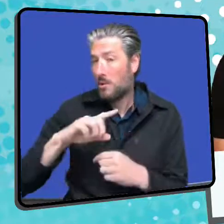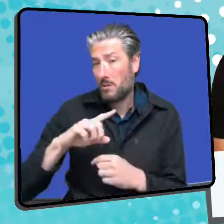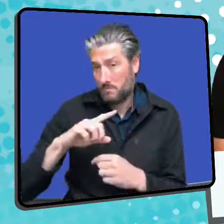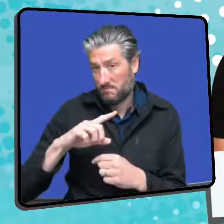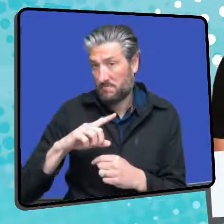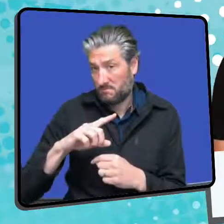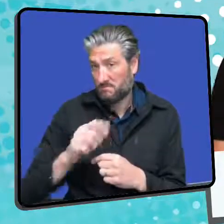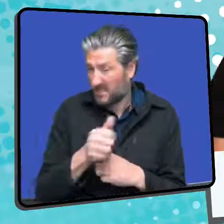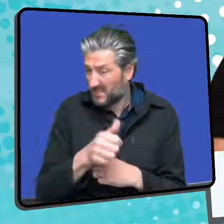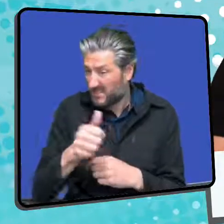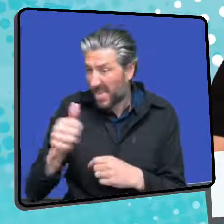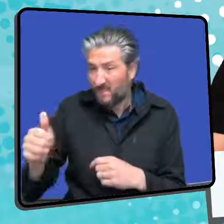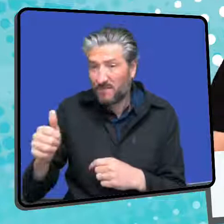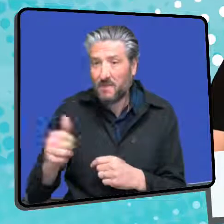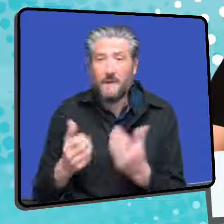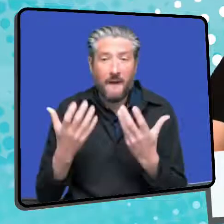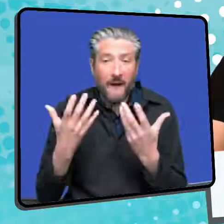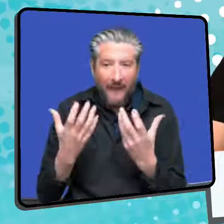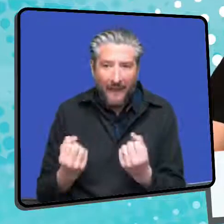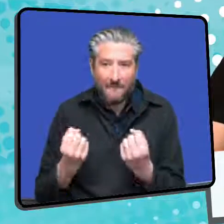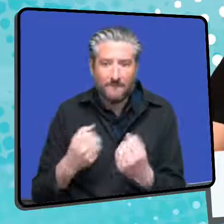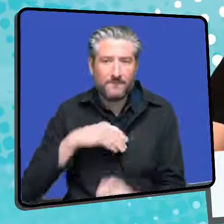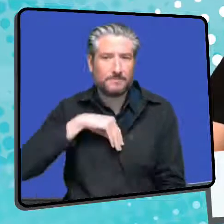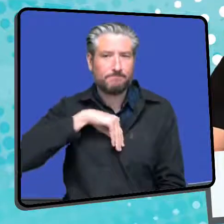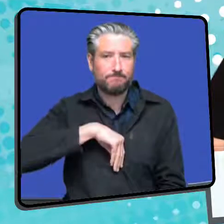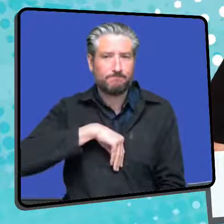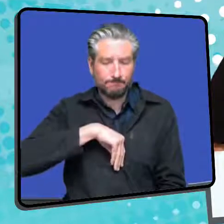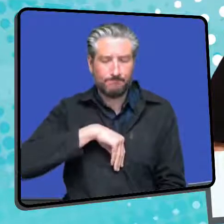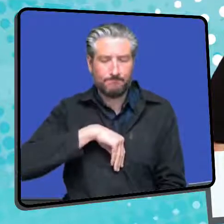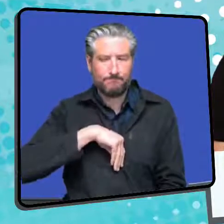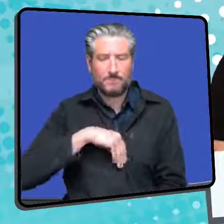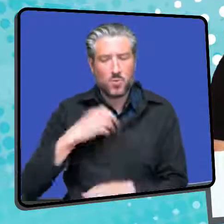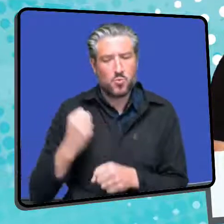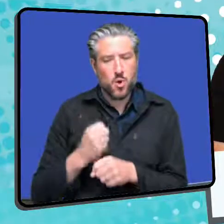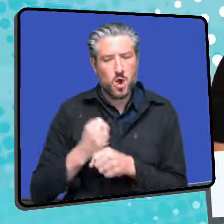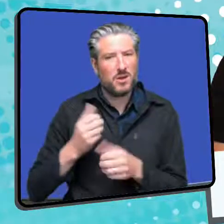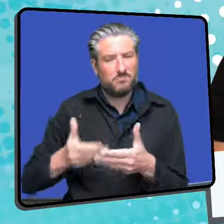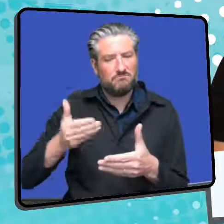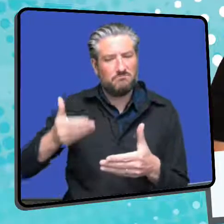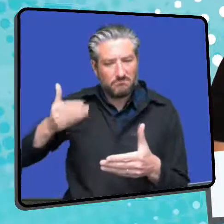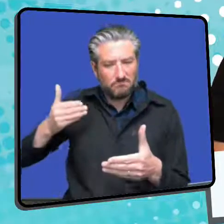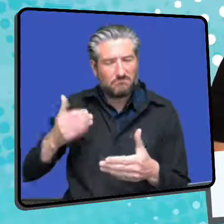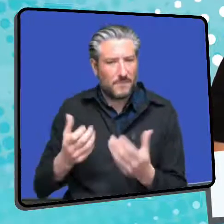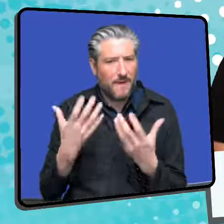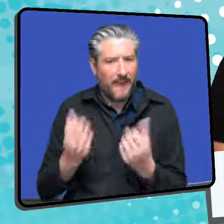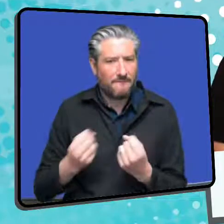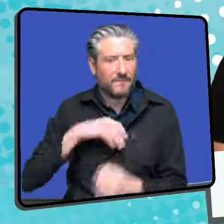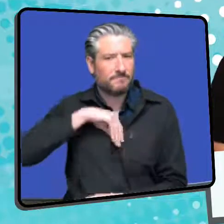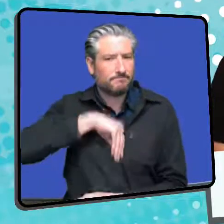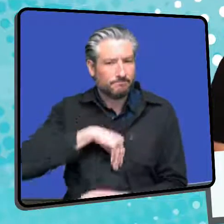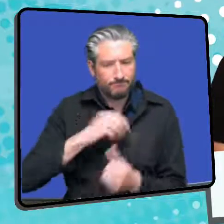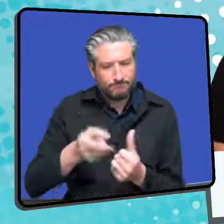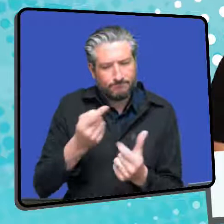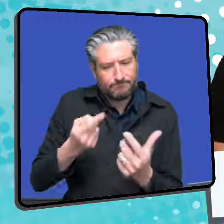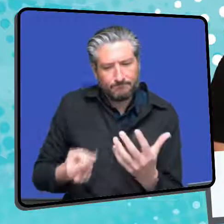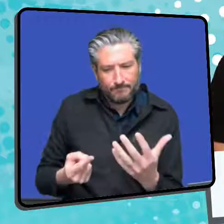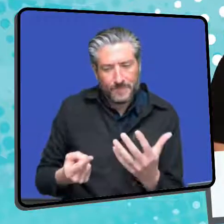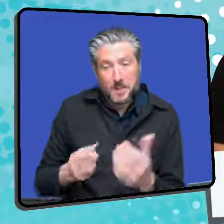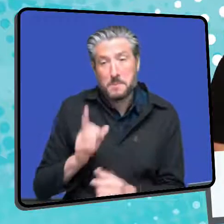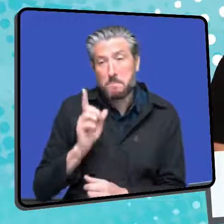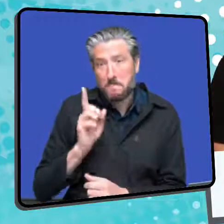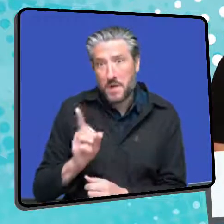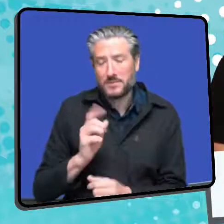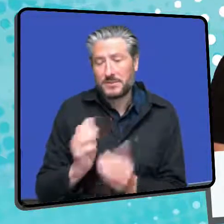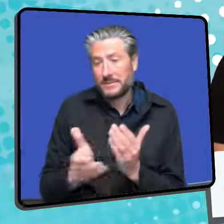already with, to certain level, established careers that they want to like take their skills a bit further,